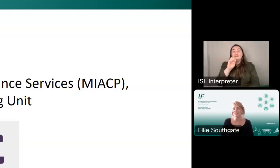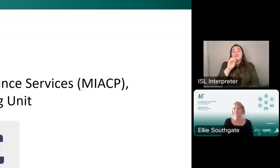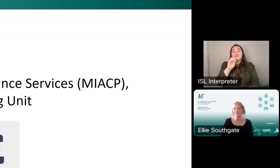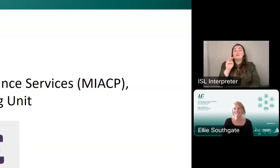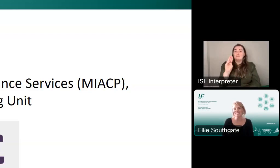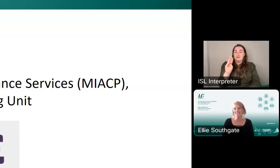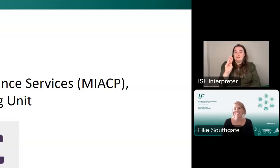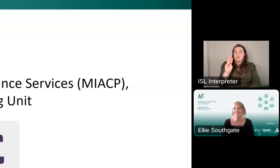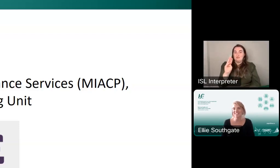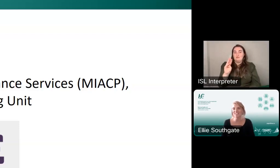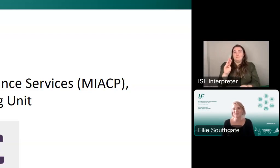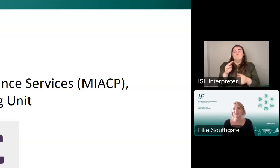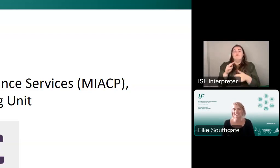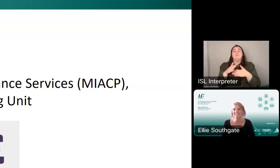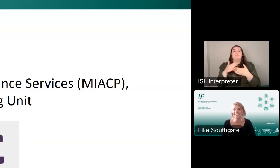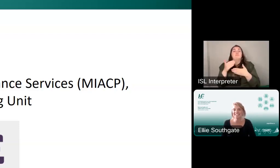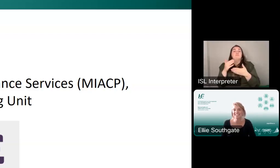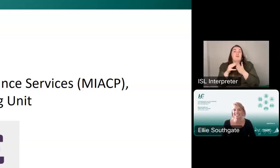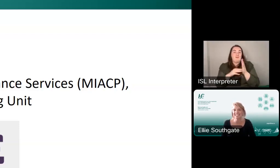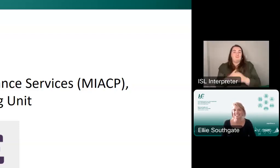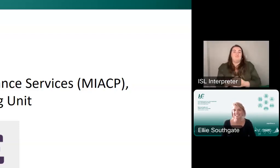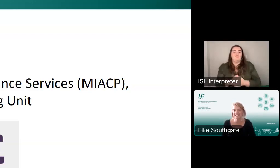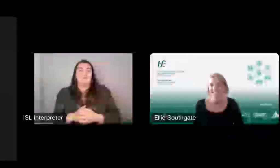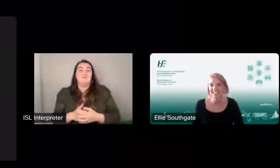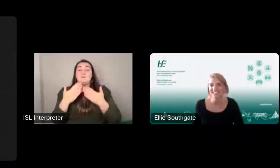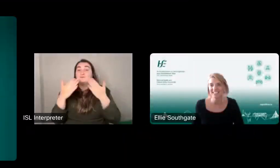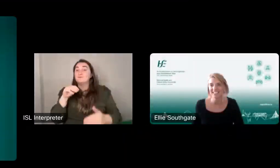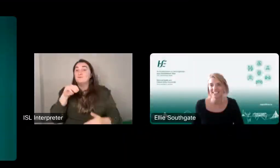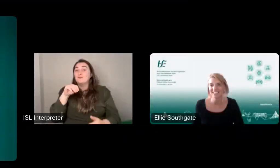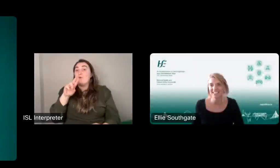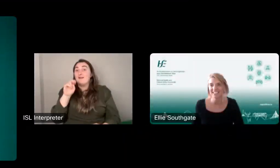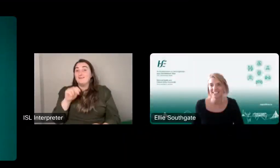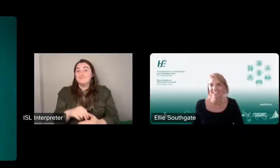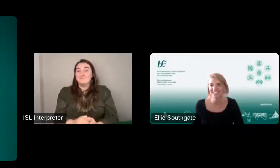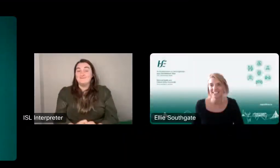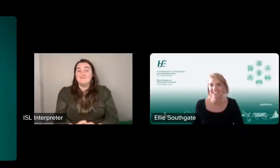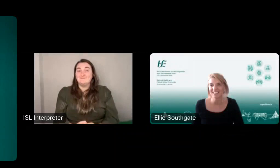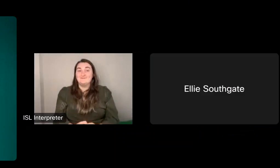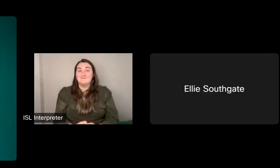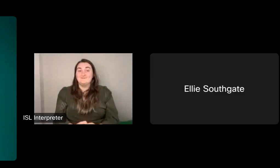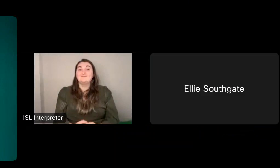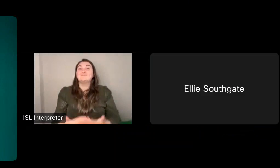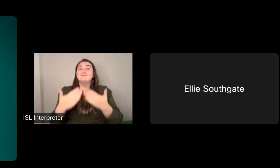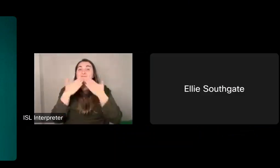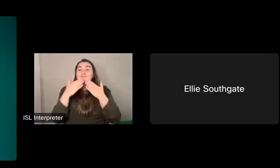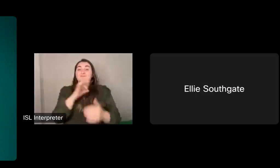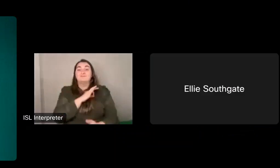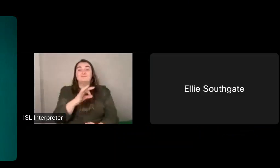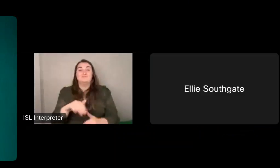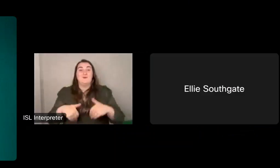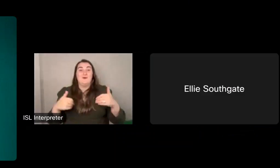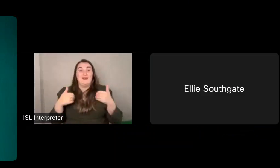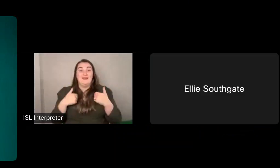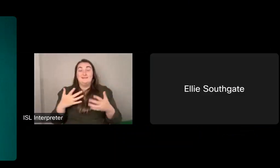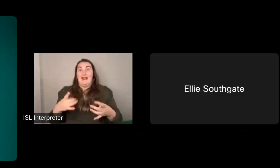hand over to him at this time. Thank you, Morgan. Thank you, and good morning, everybody. I'm delighted to get the